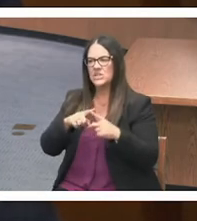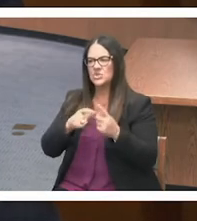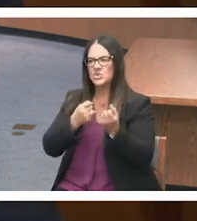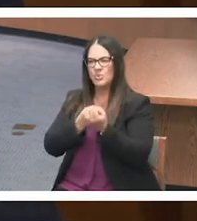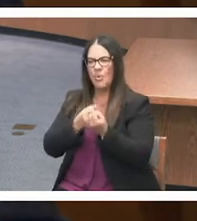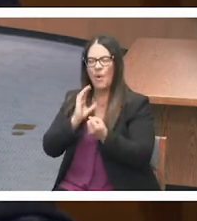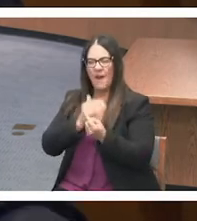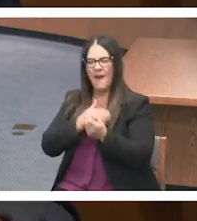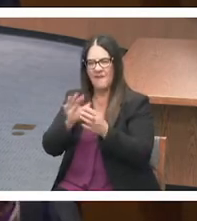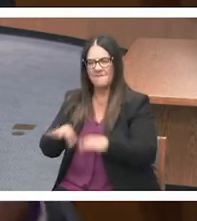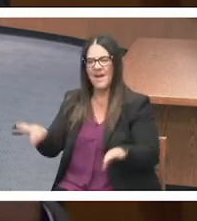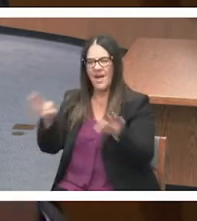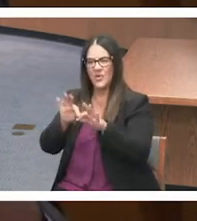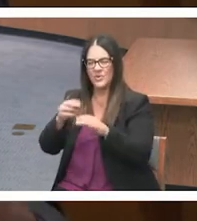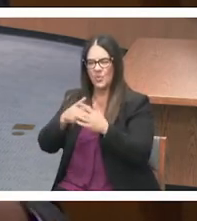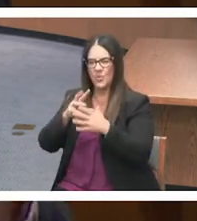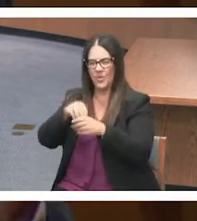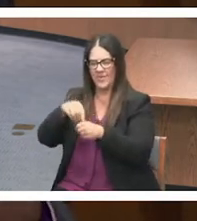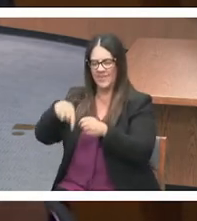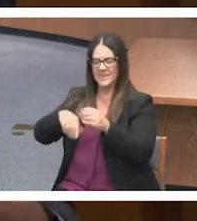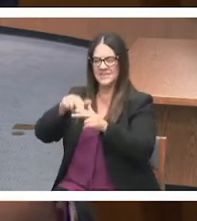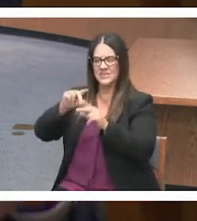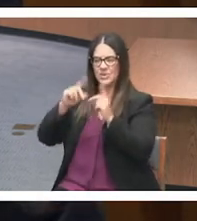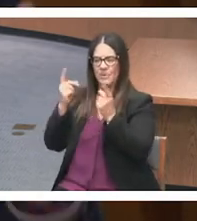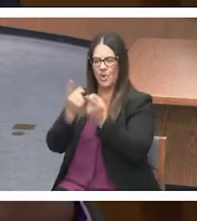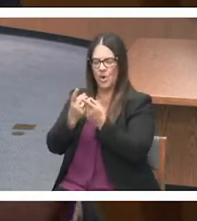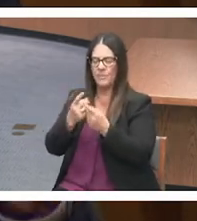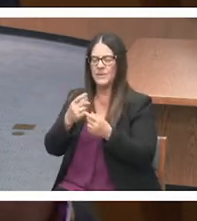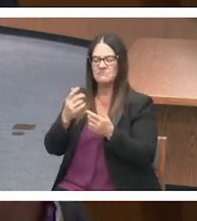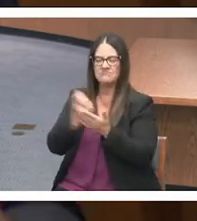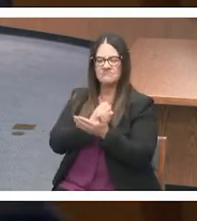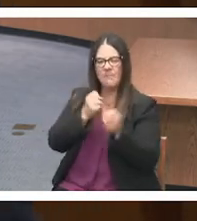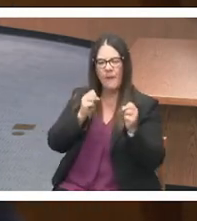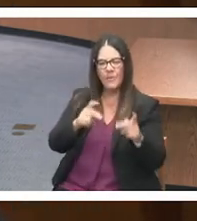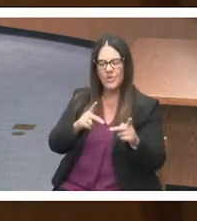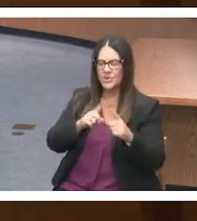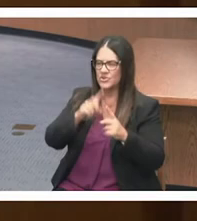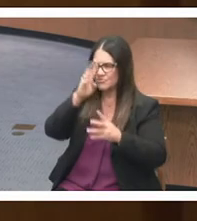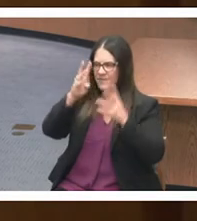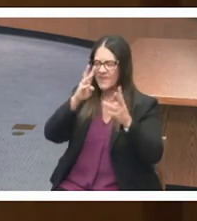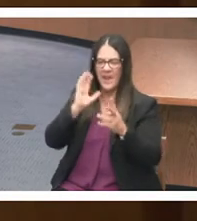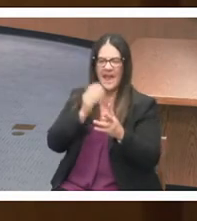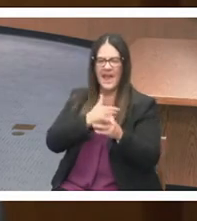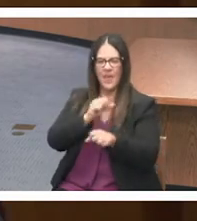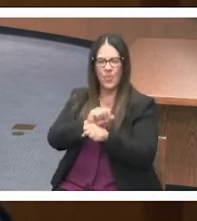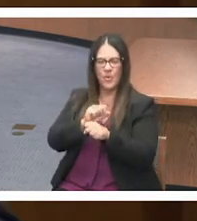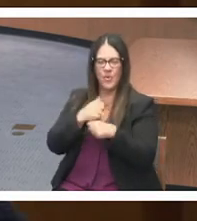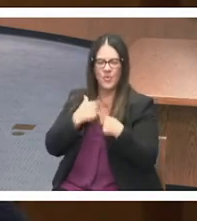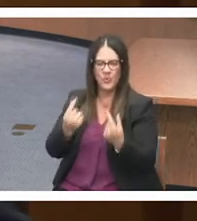espouse. But let's also use it as an opportunity to kind of reinvigorate the work that we do.